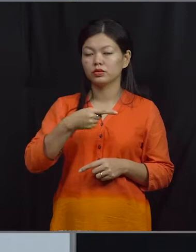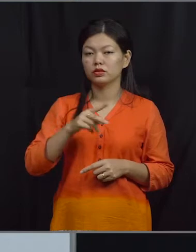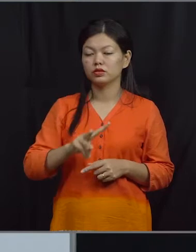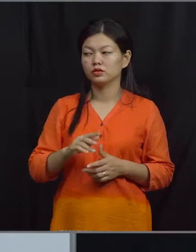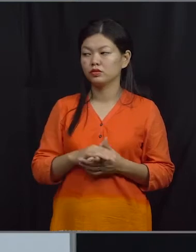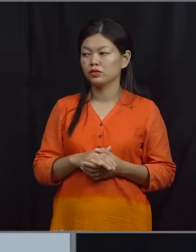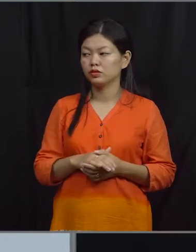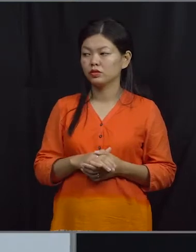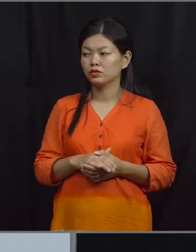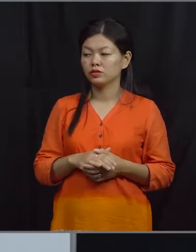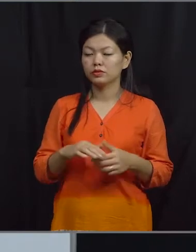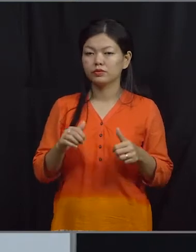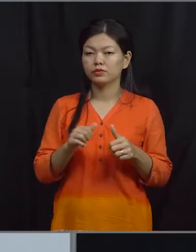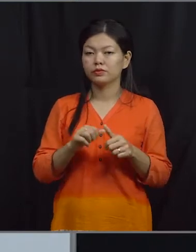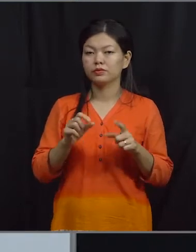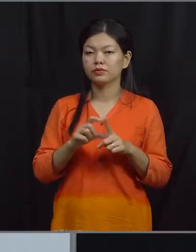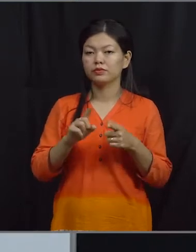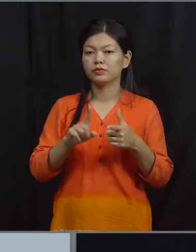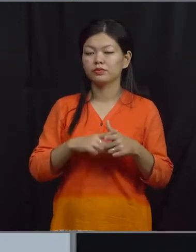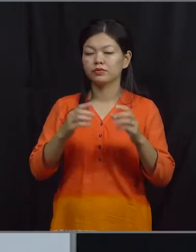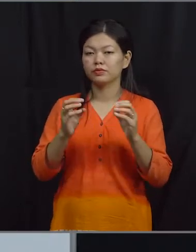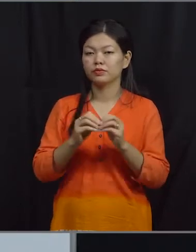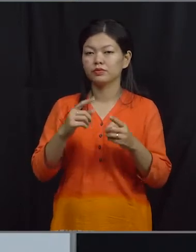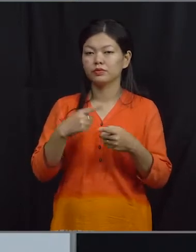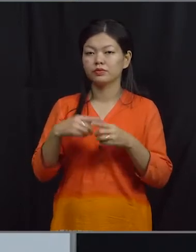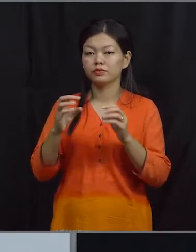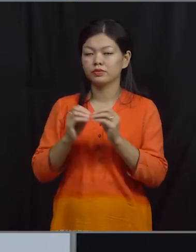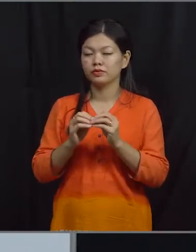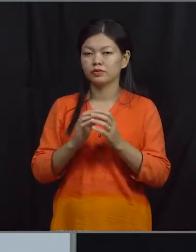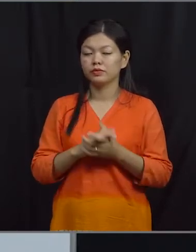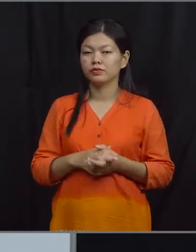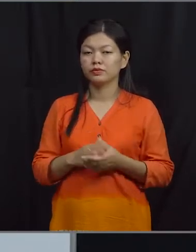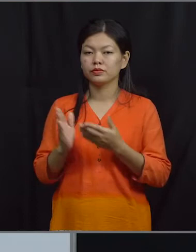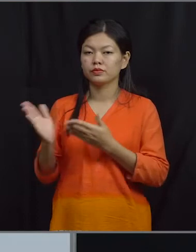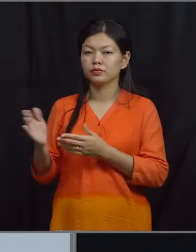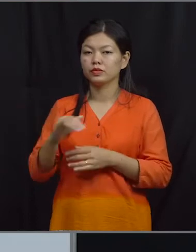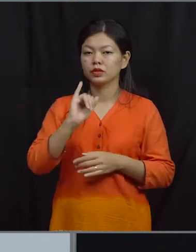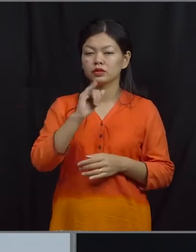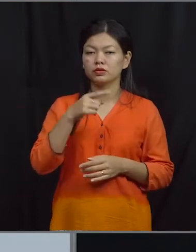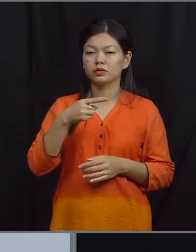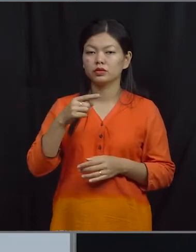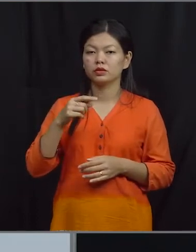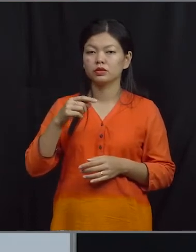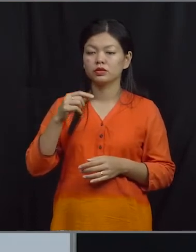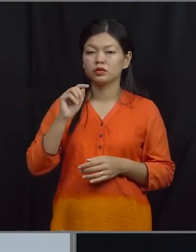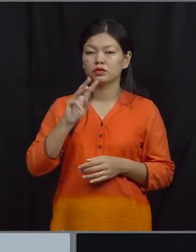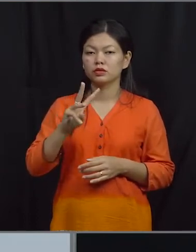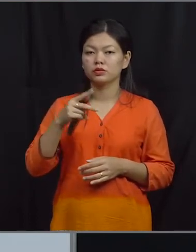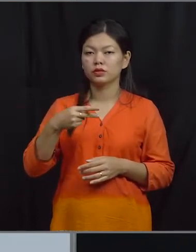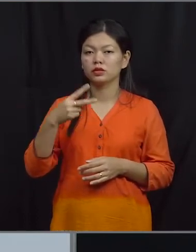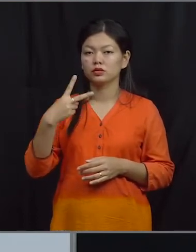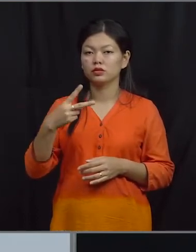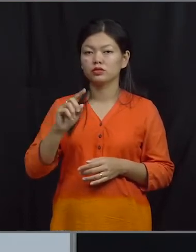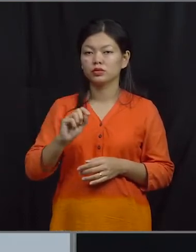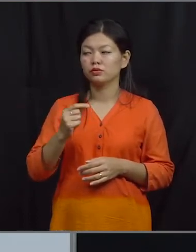And then find adjoin A into B. So that will be 6 minus 3 minus 2,